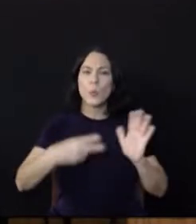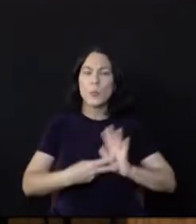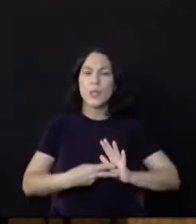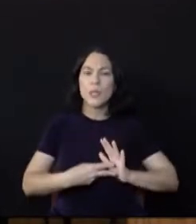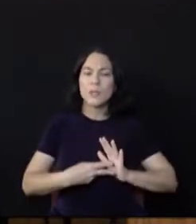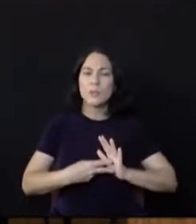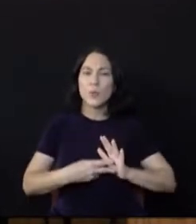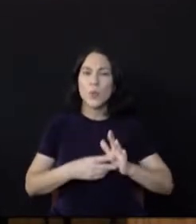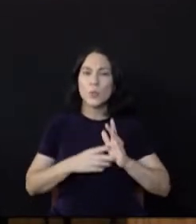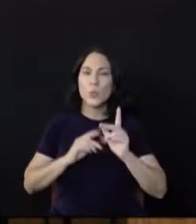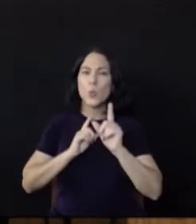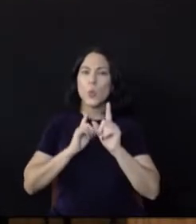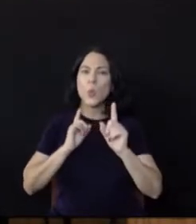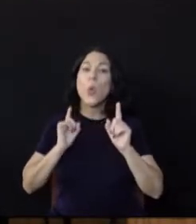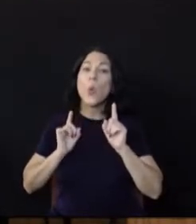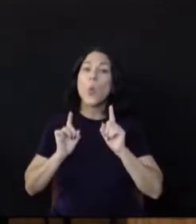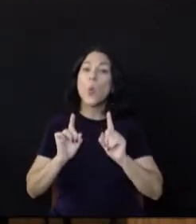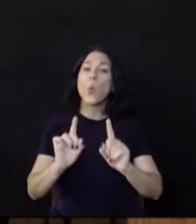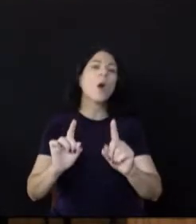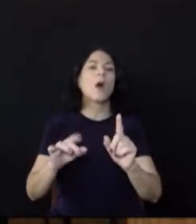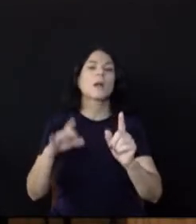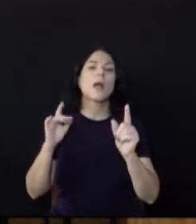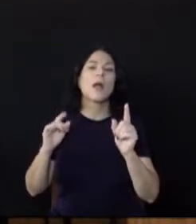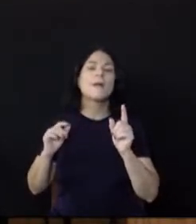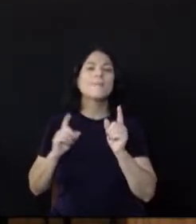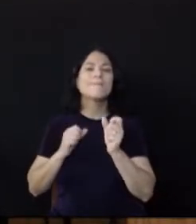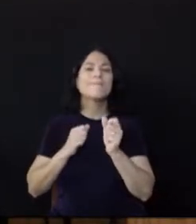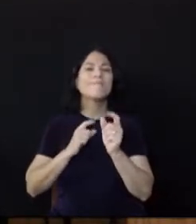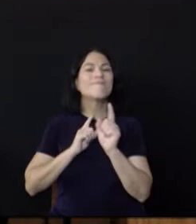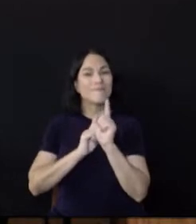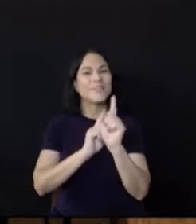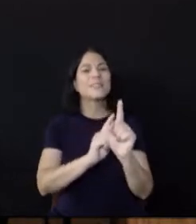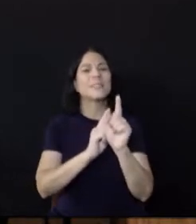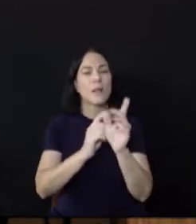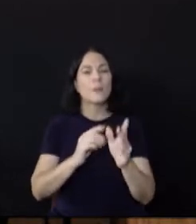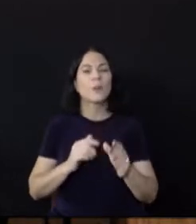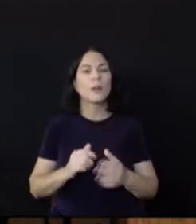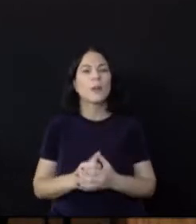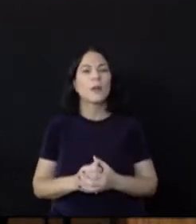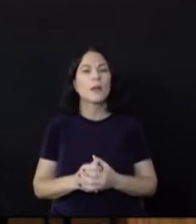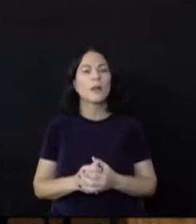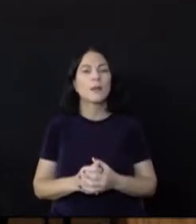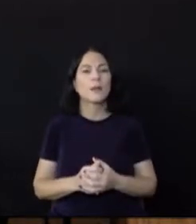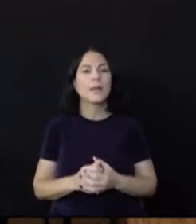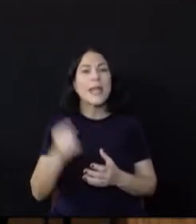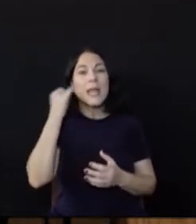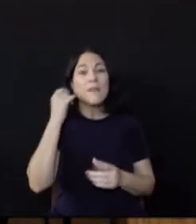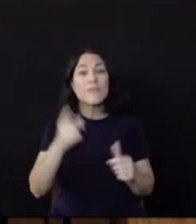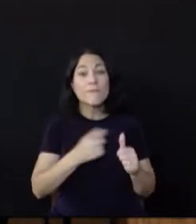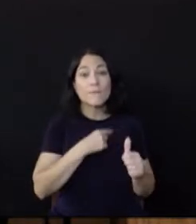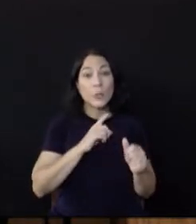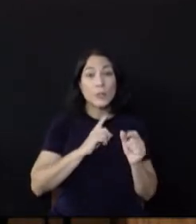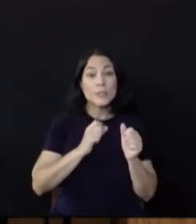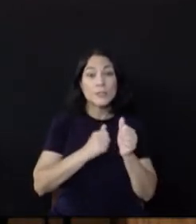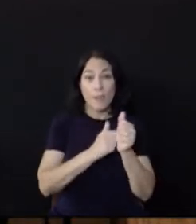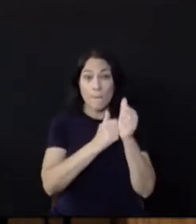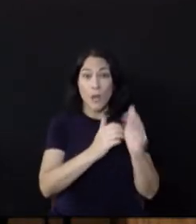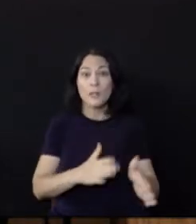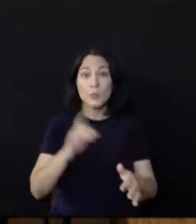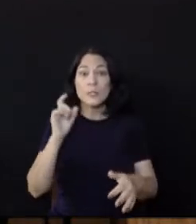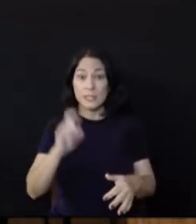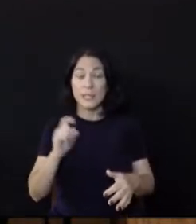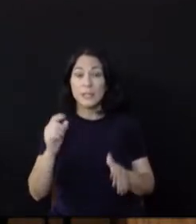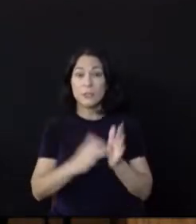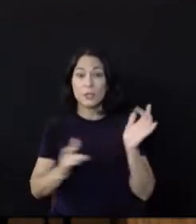of discipleship. So if the first disciples needed the Lord to present himself alive to them, if the